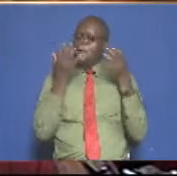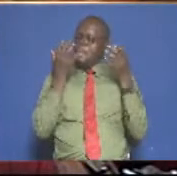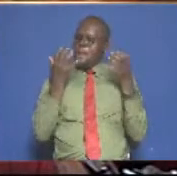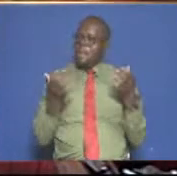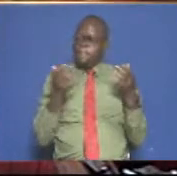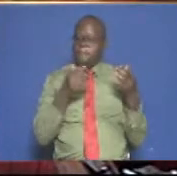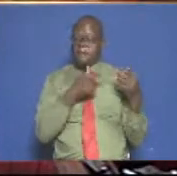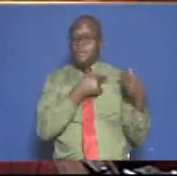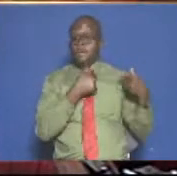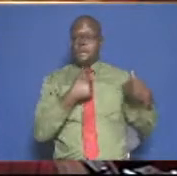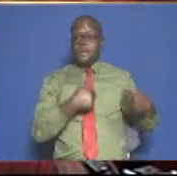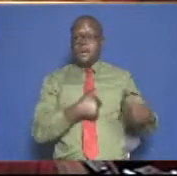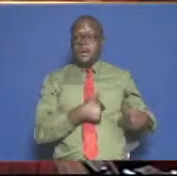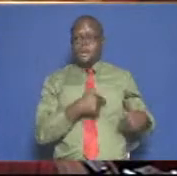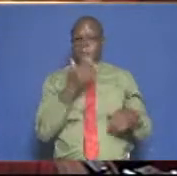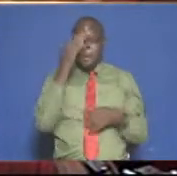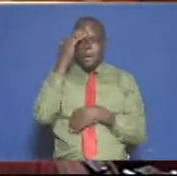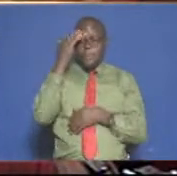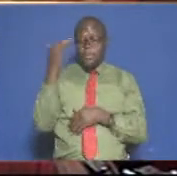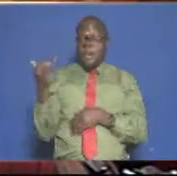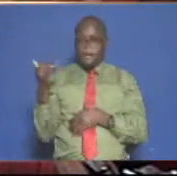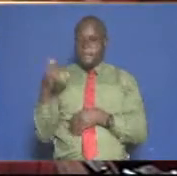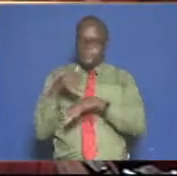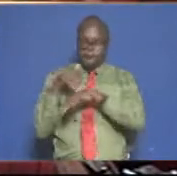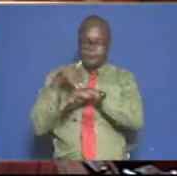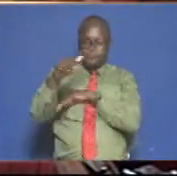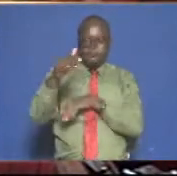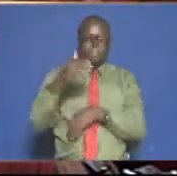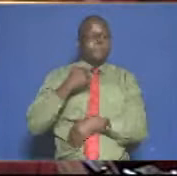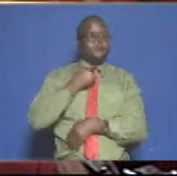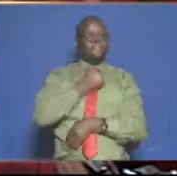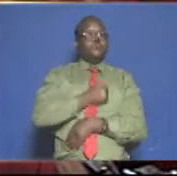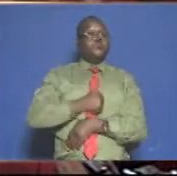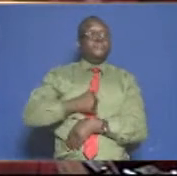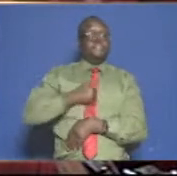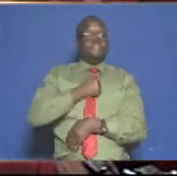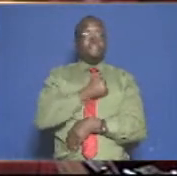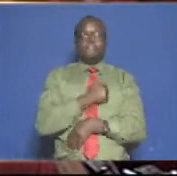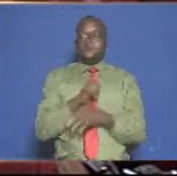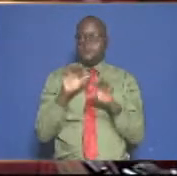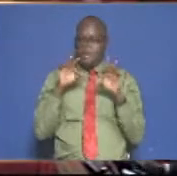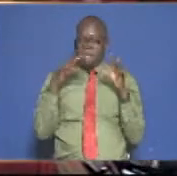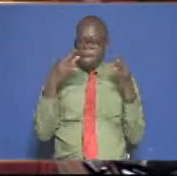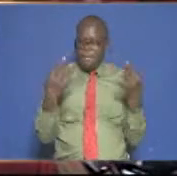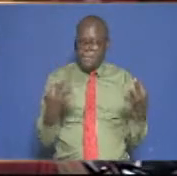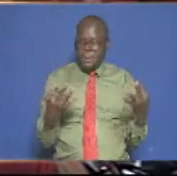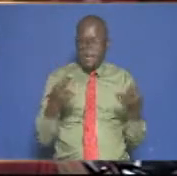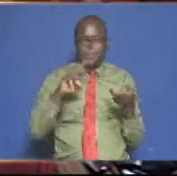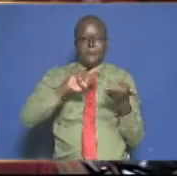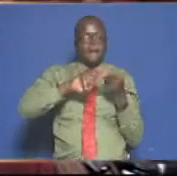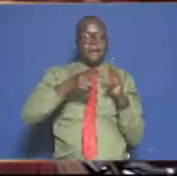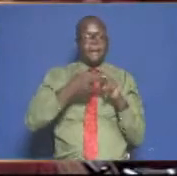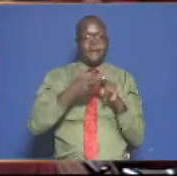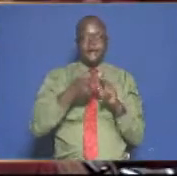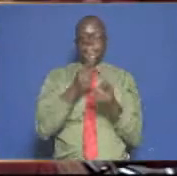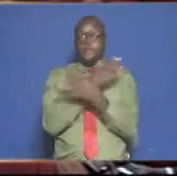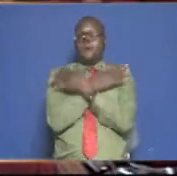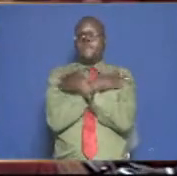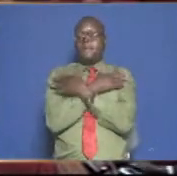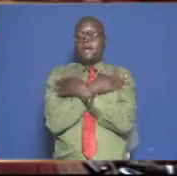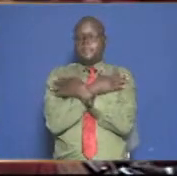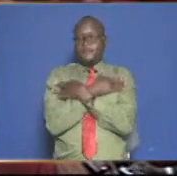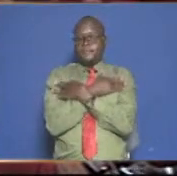heart to convey my condolences to the family, relatives, friends, and of